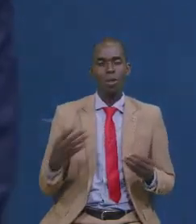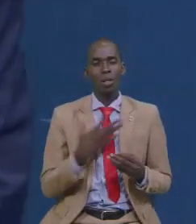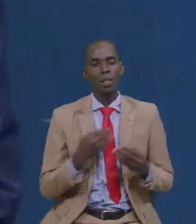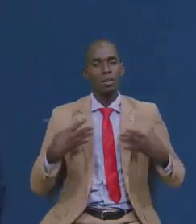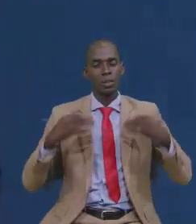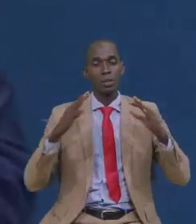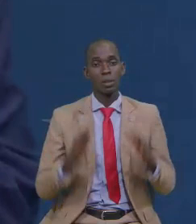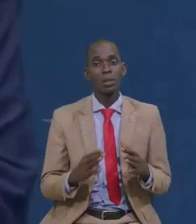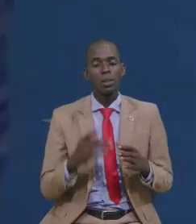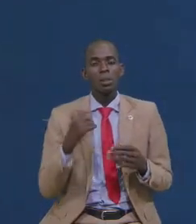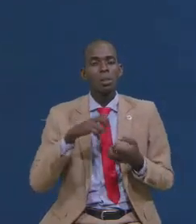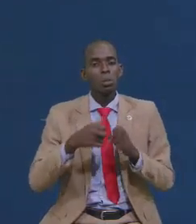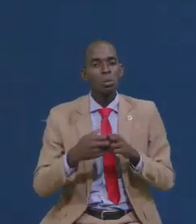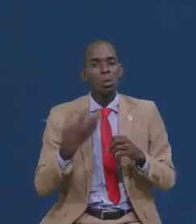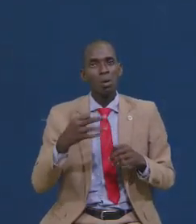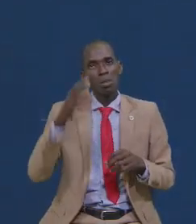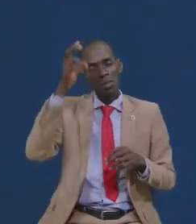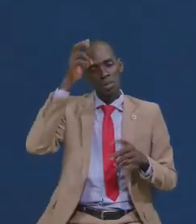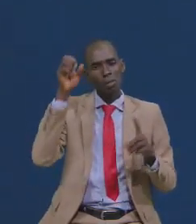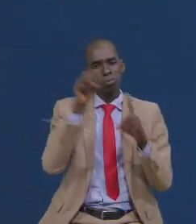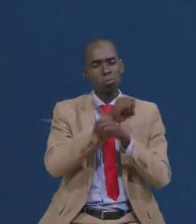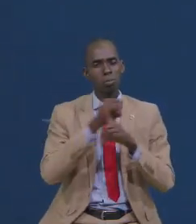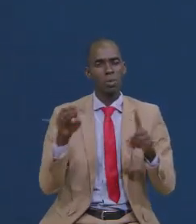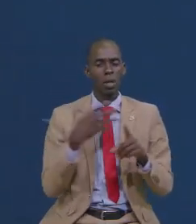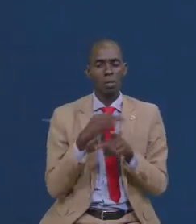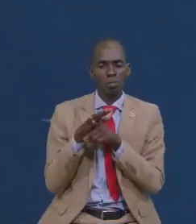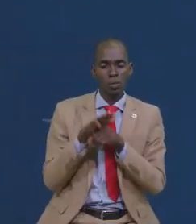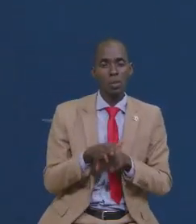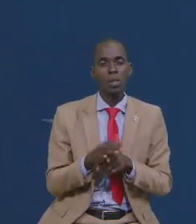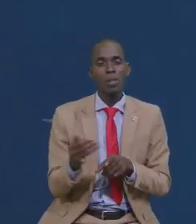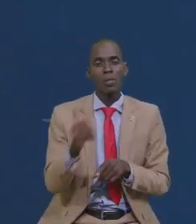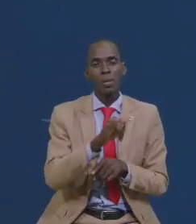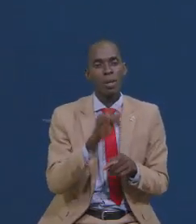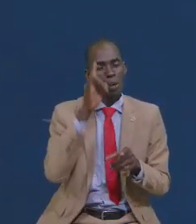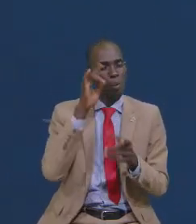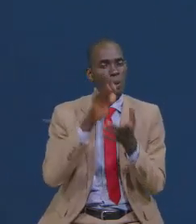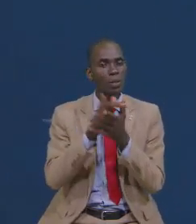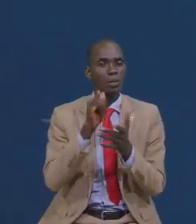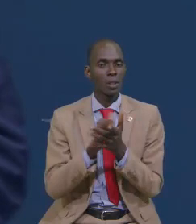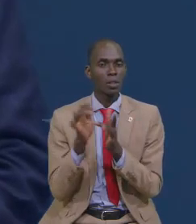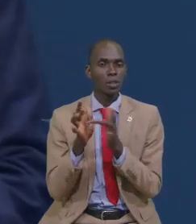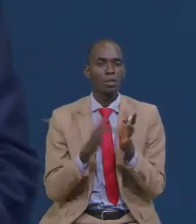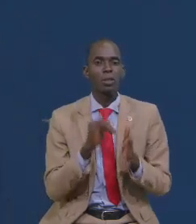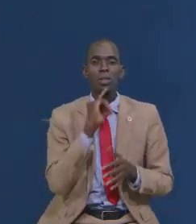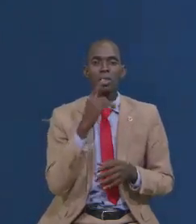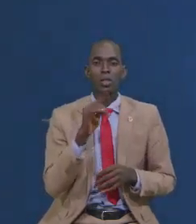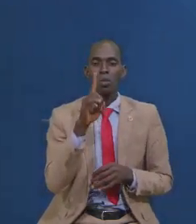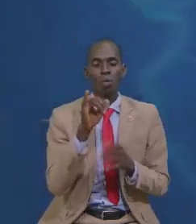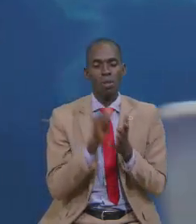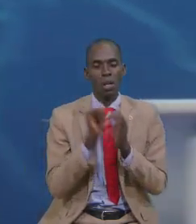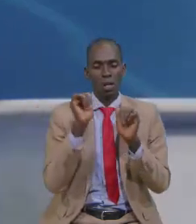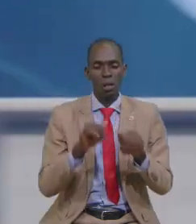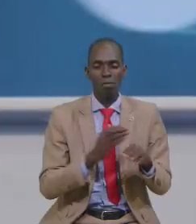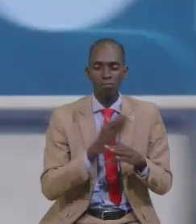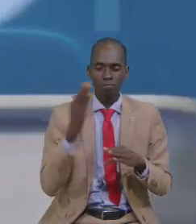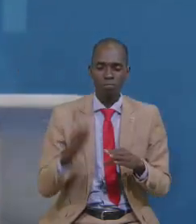oppression, attack, affliction, they believe that Jesus Christ is the one to totally set them free. They believe